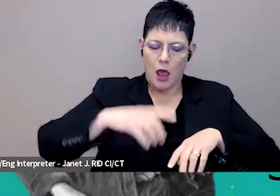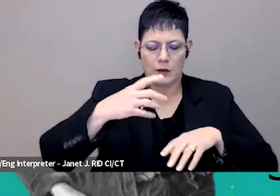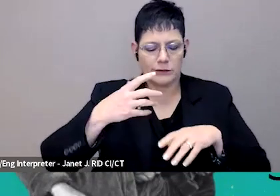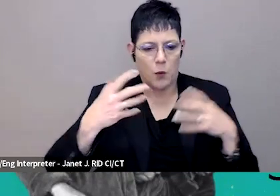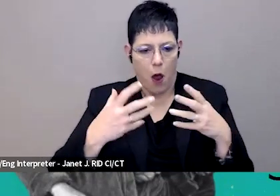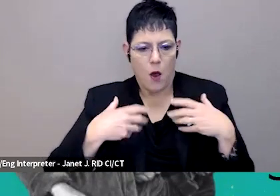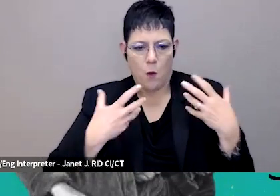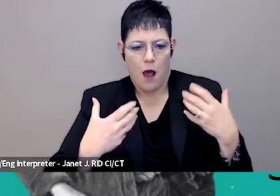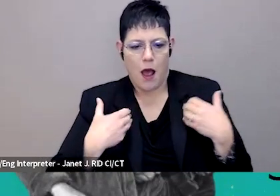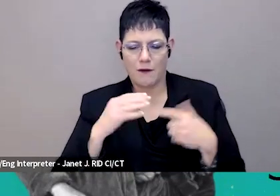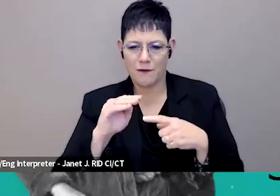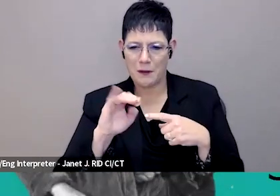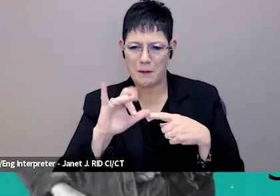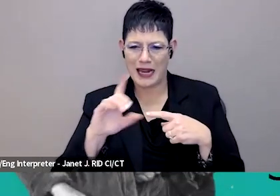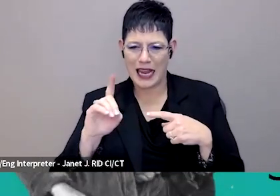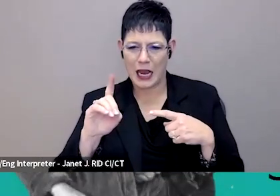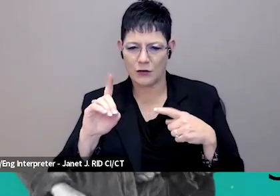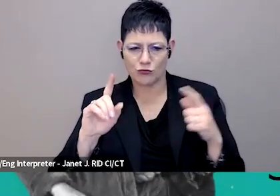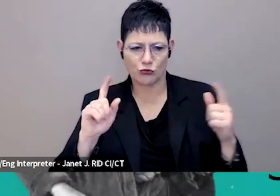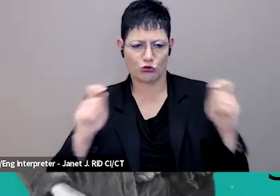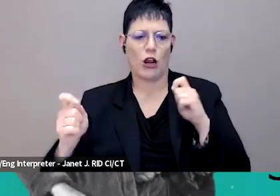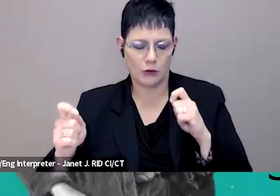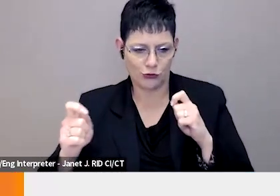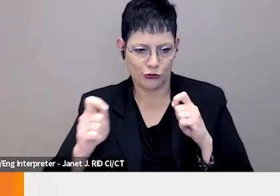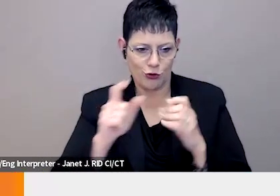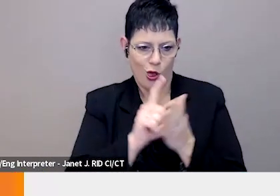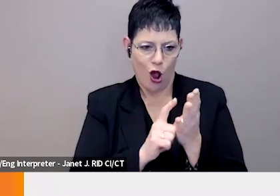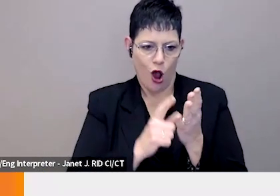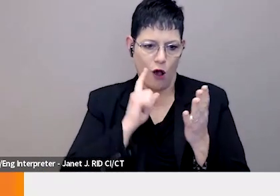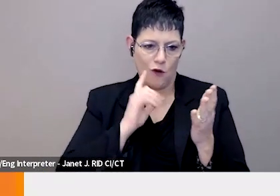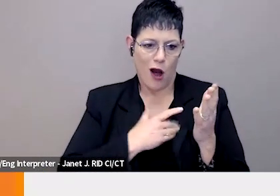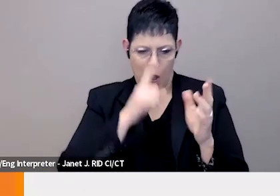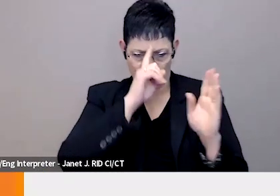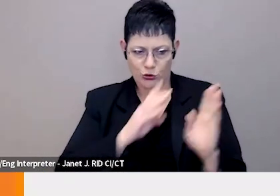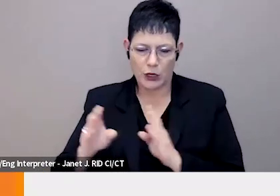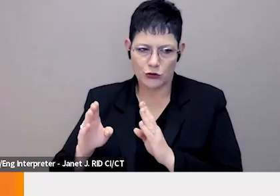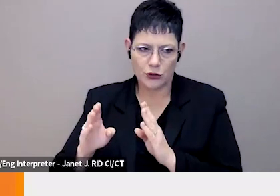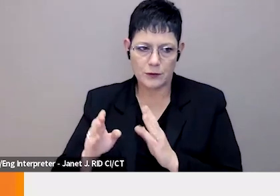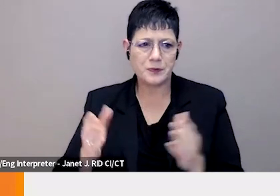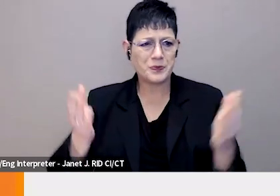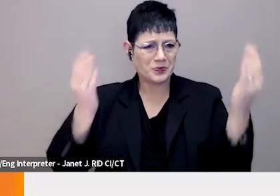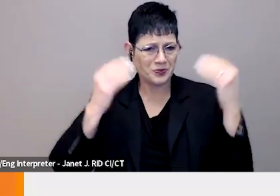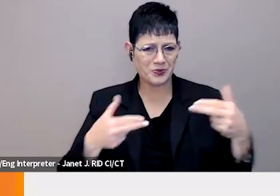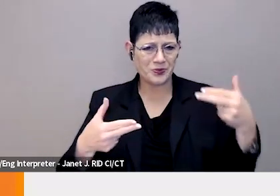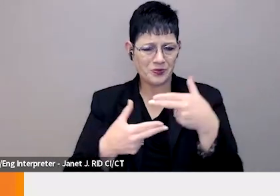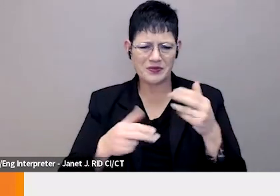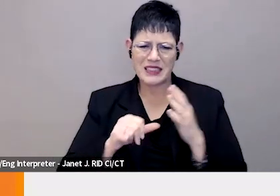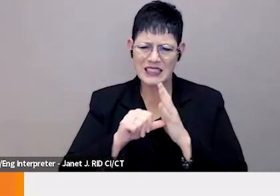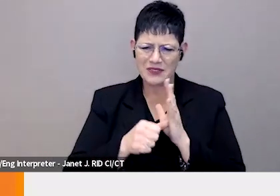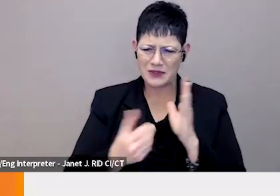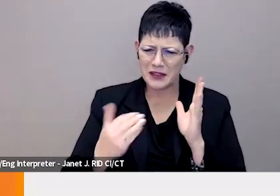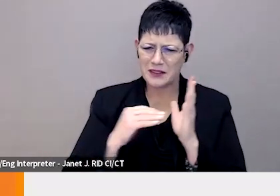of our strategy. You can move to the next slide. And then just to reiterate,